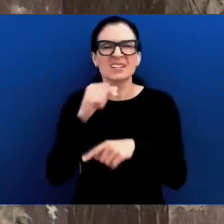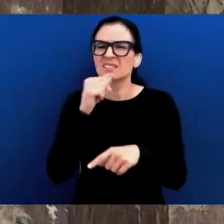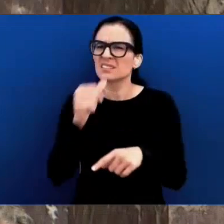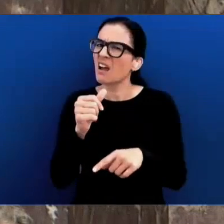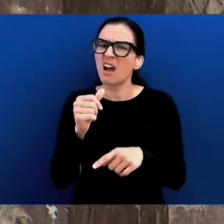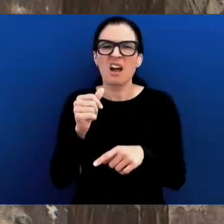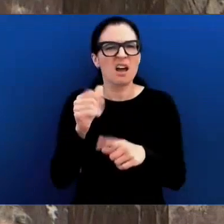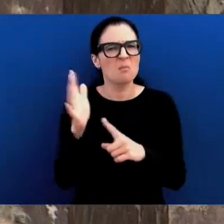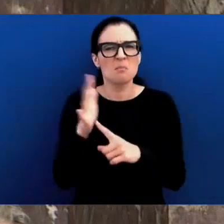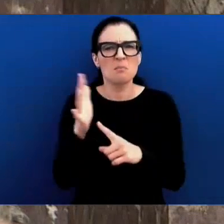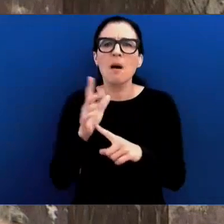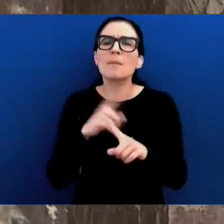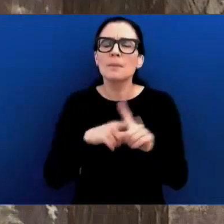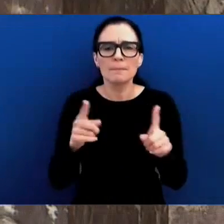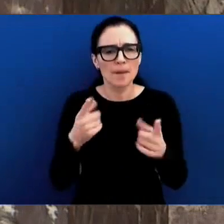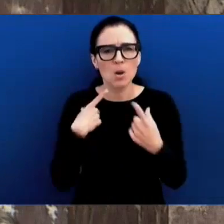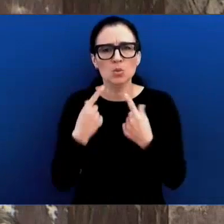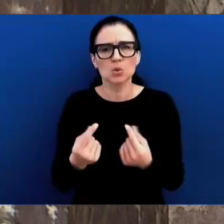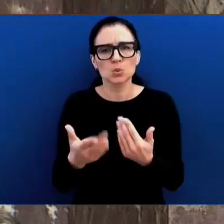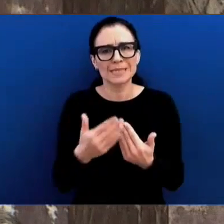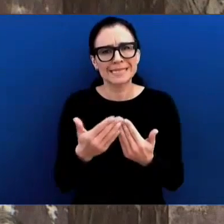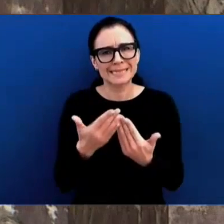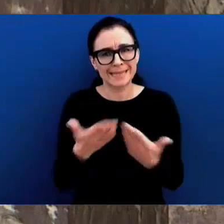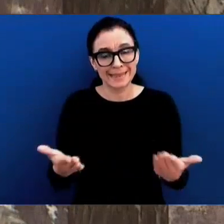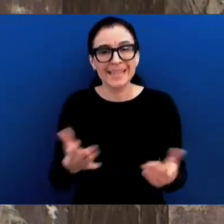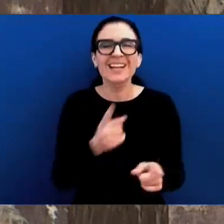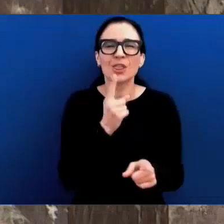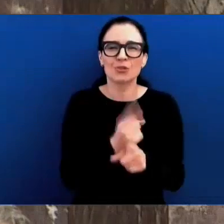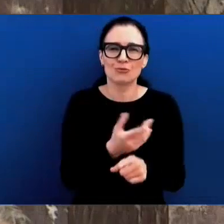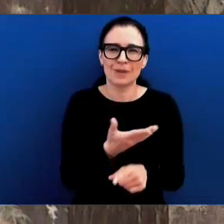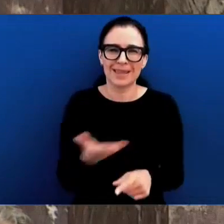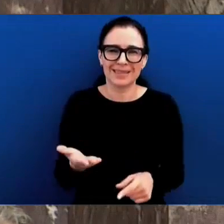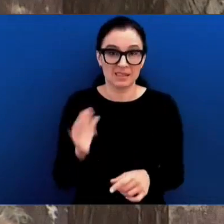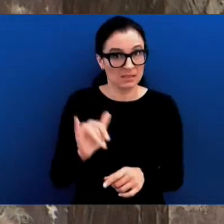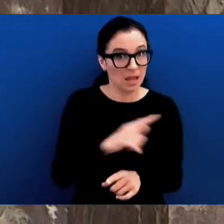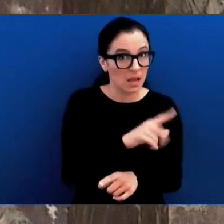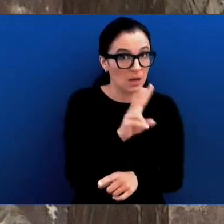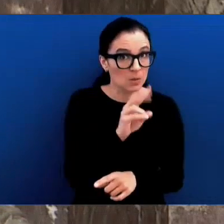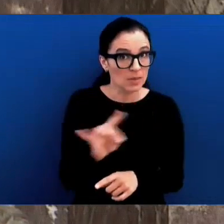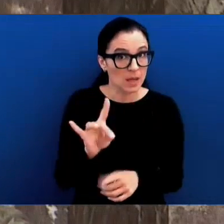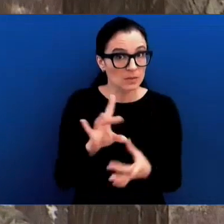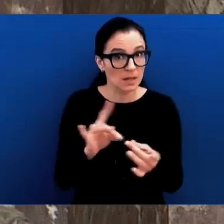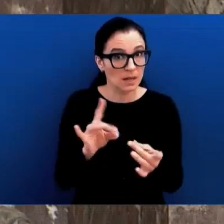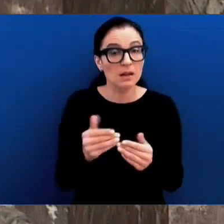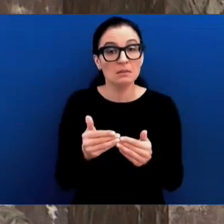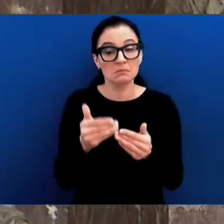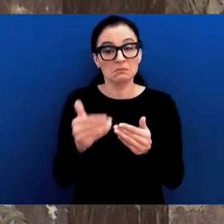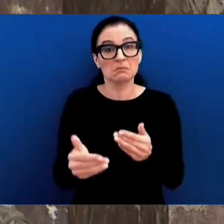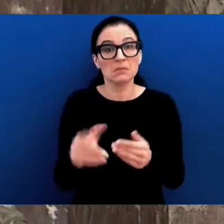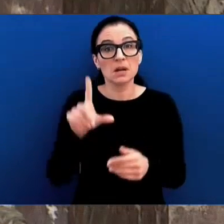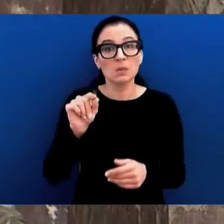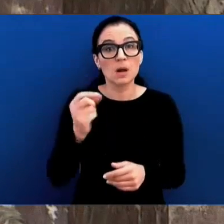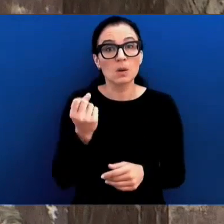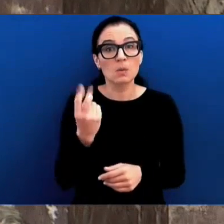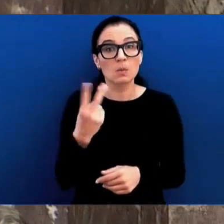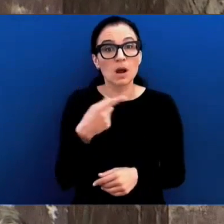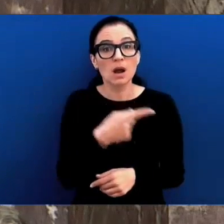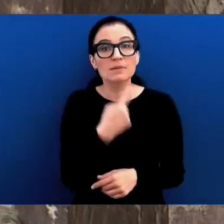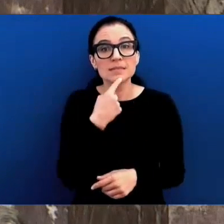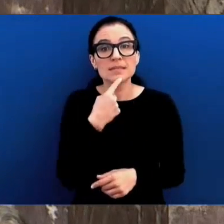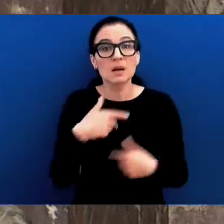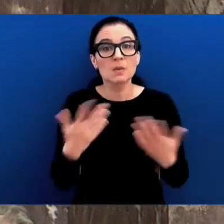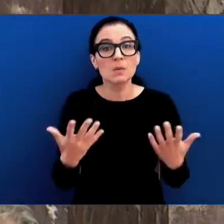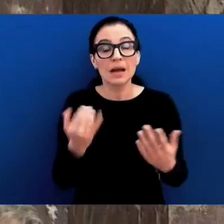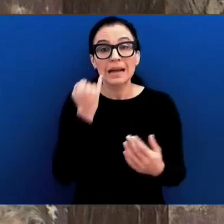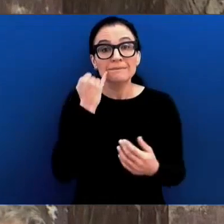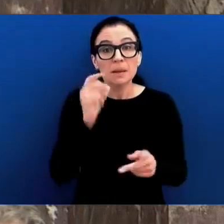was 2008. Let's go to 2012, and he said that I think that if people want to believe climate change is an issue, the warming of the planet is an